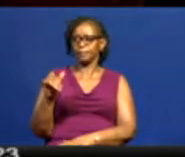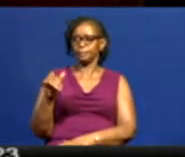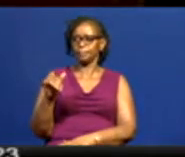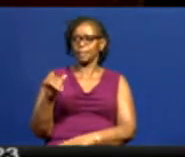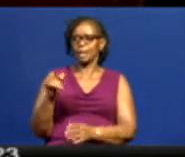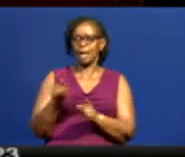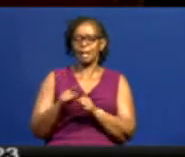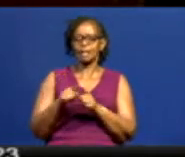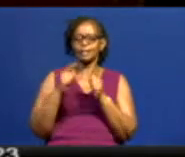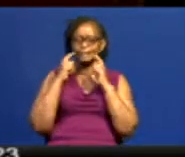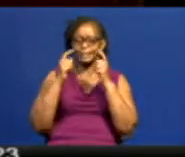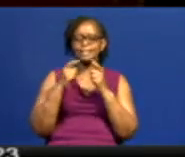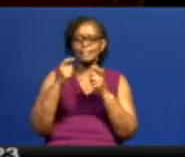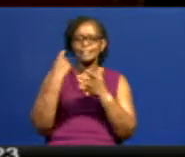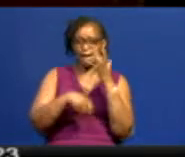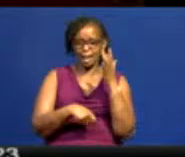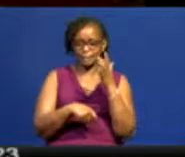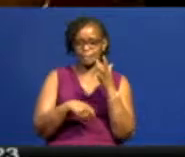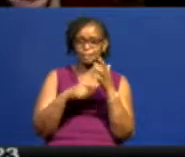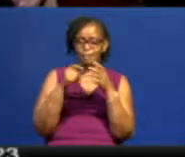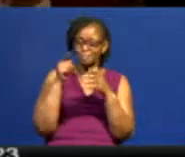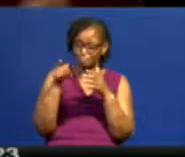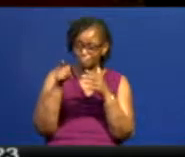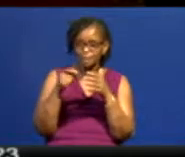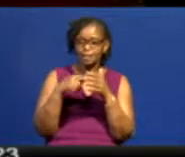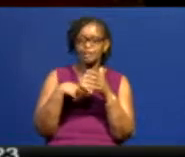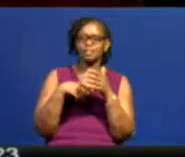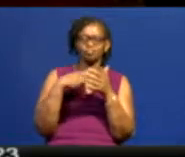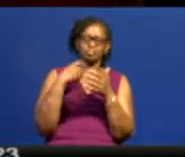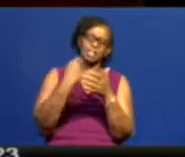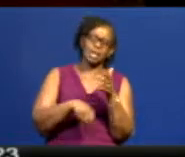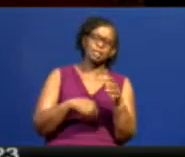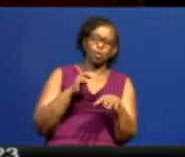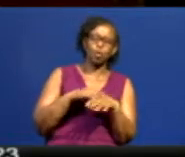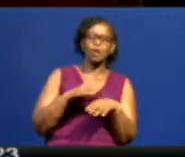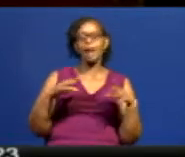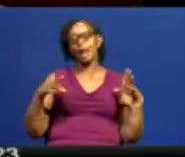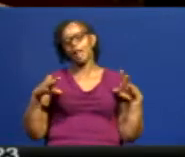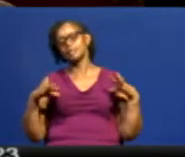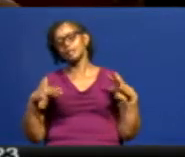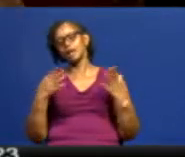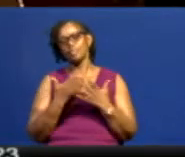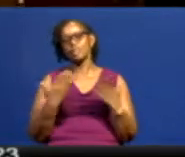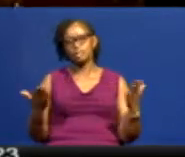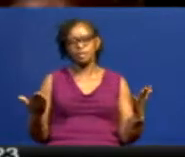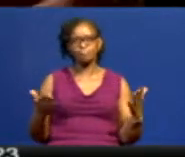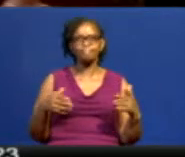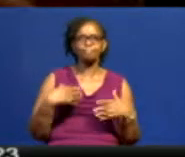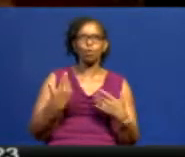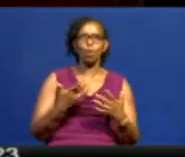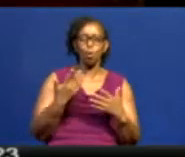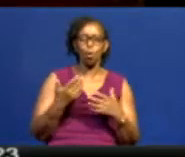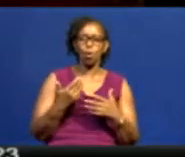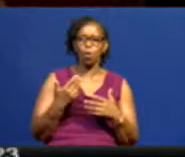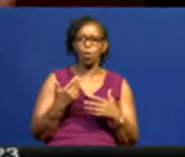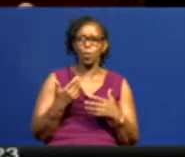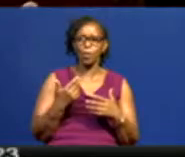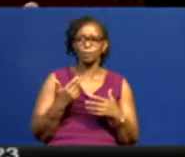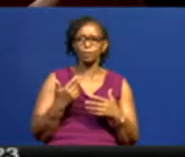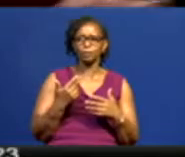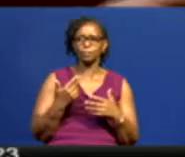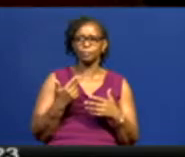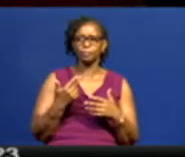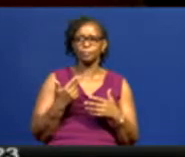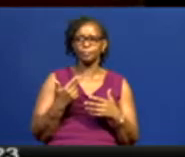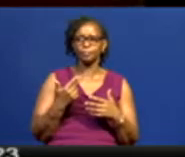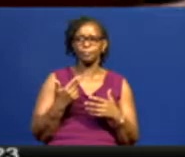to be supposed to be charged on luxury goods or products and services and products that